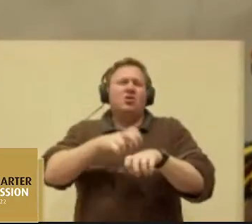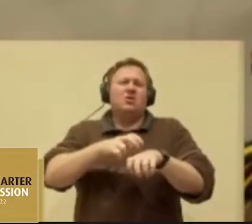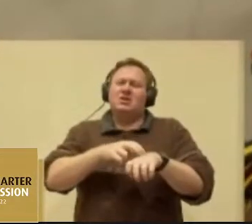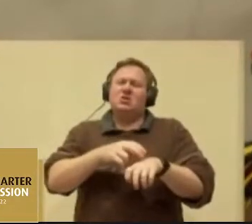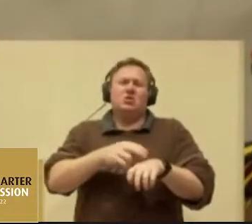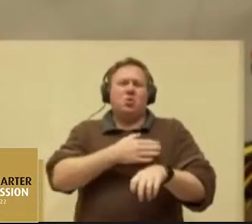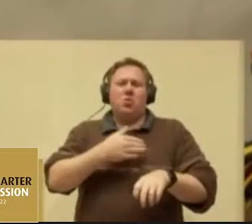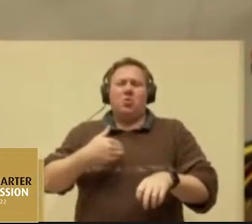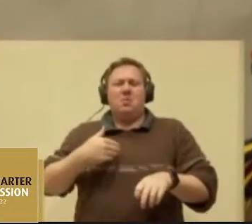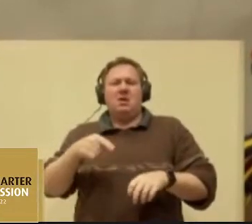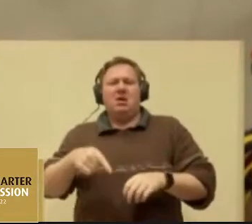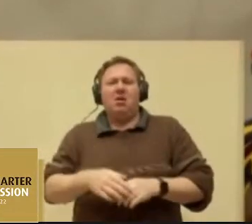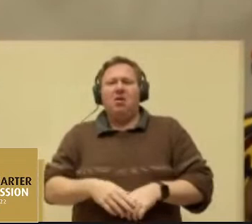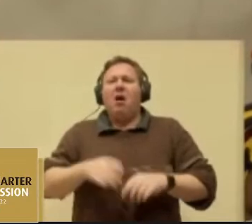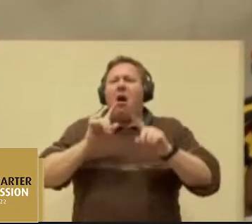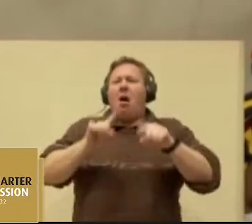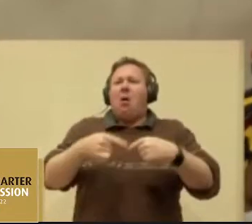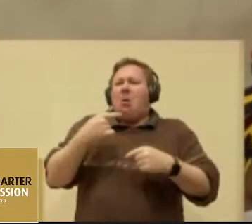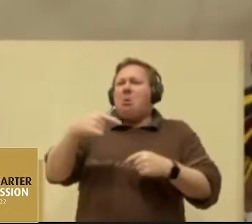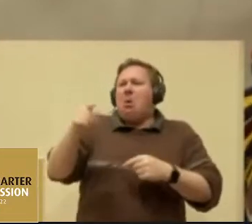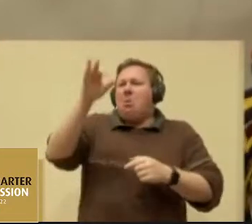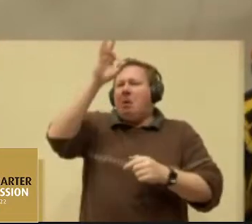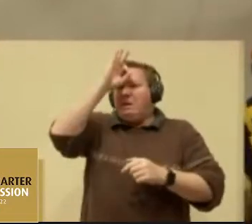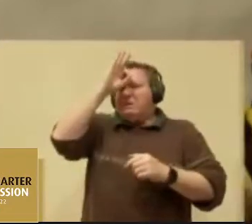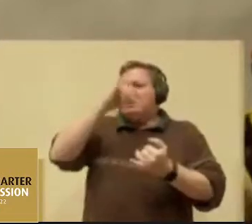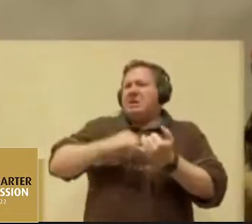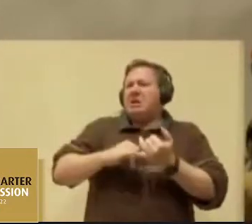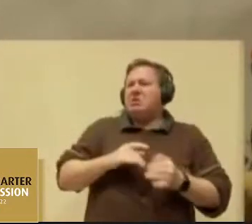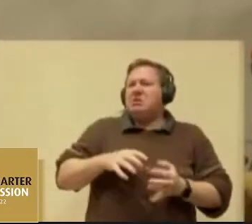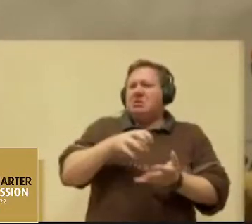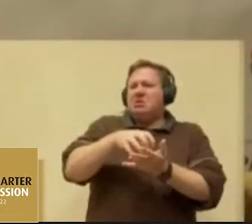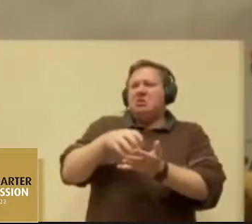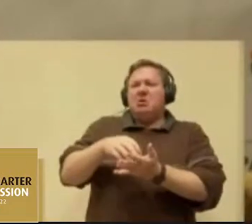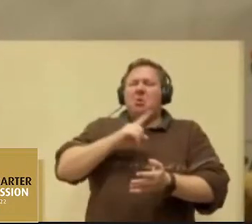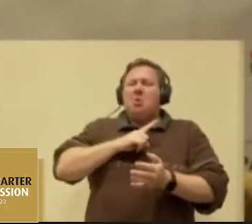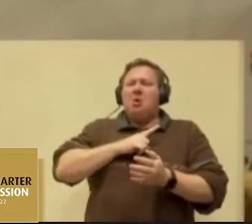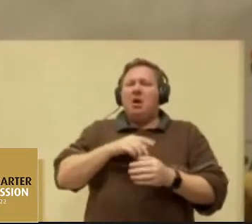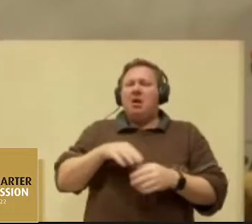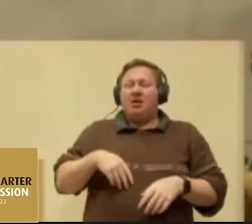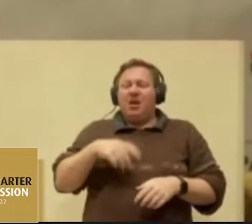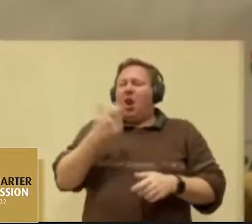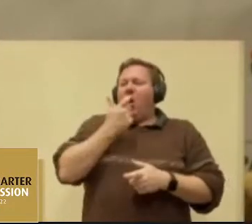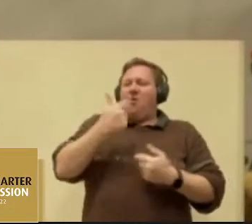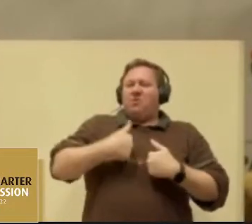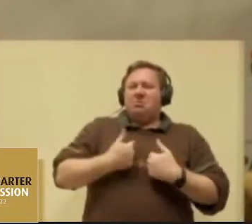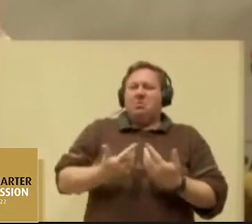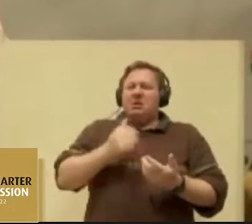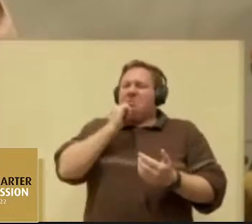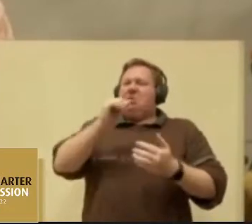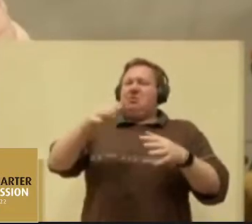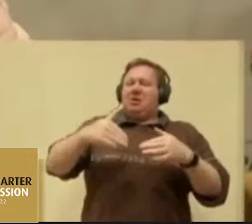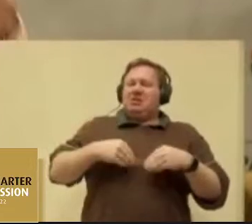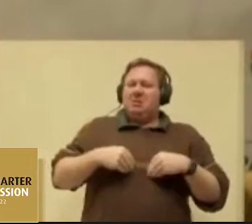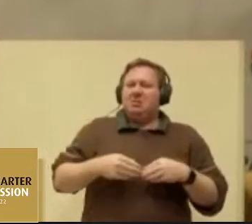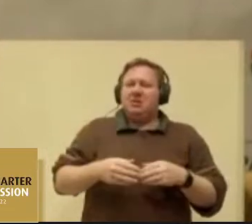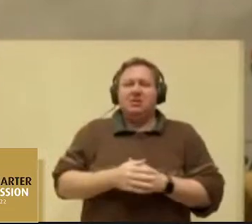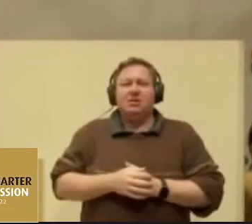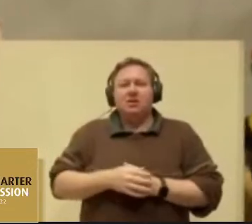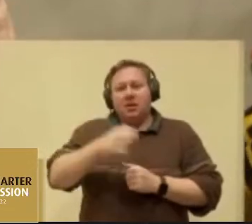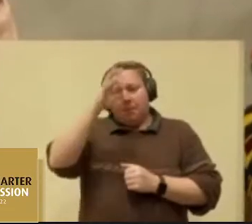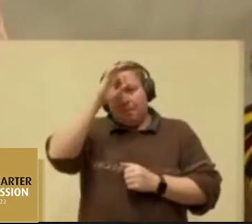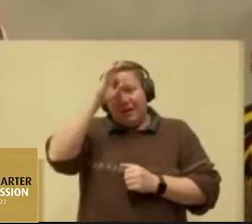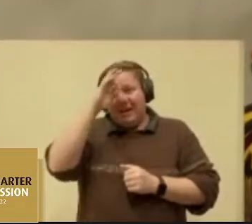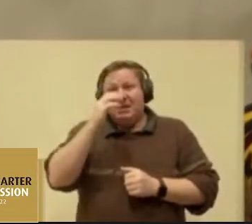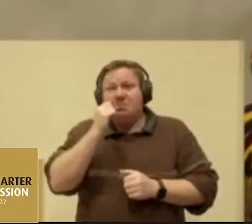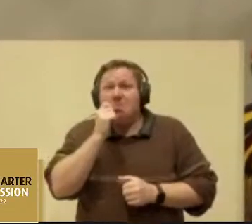to say i can't go to a police station because i won't be taken serious the police men they